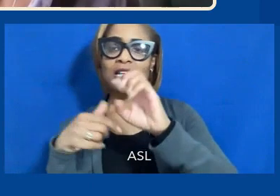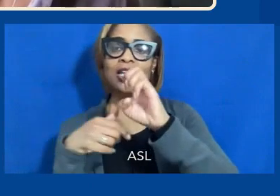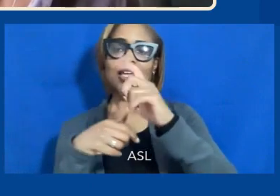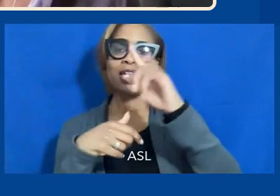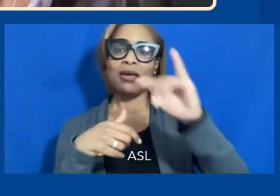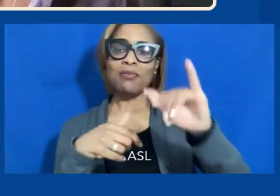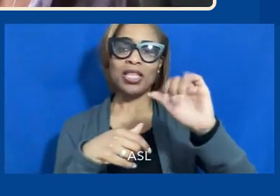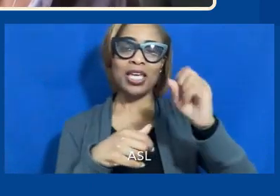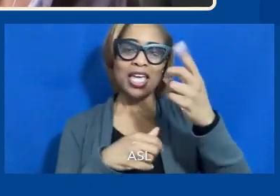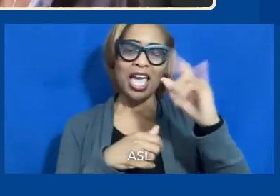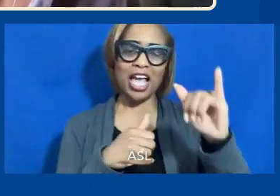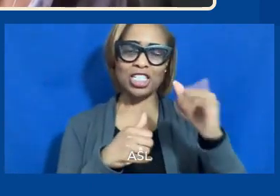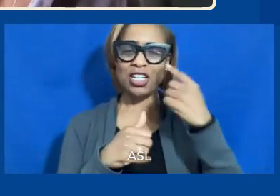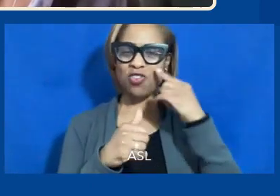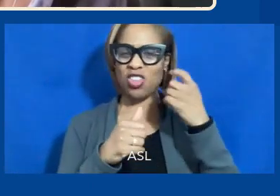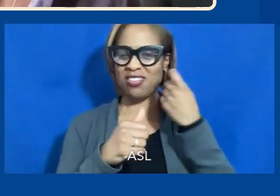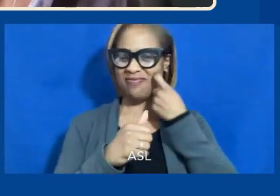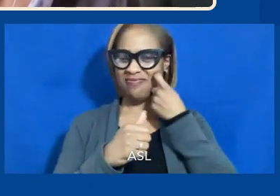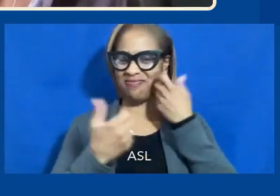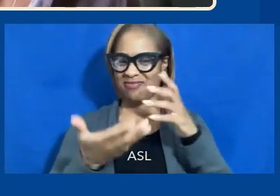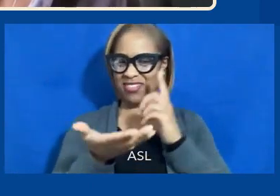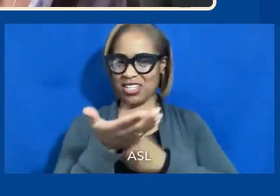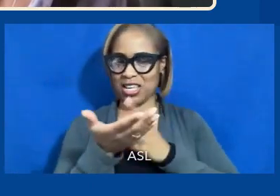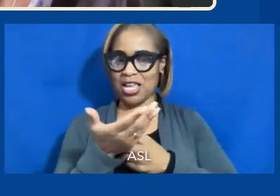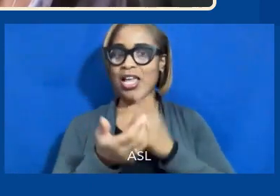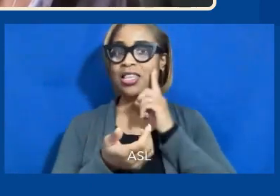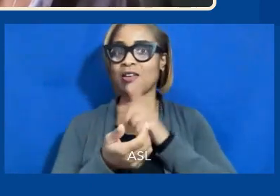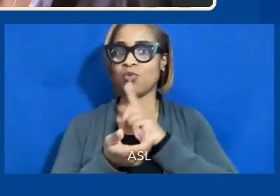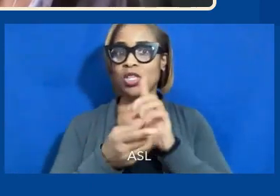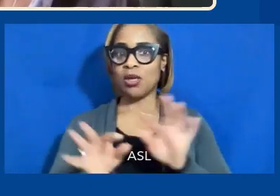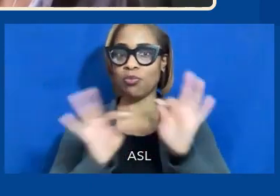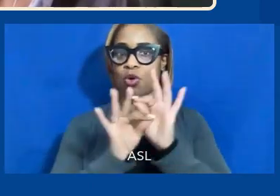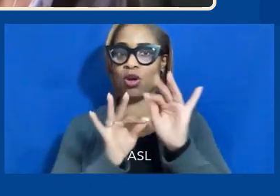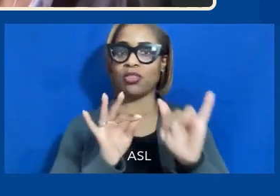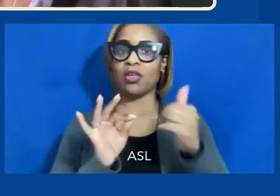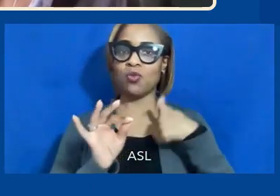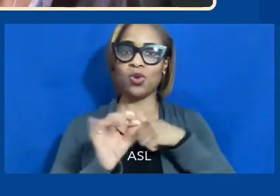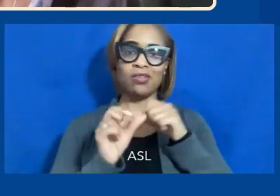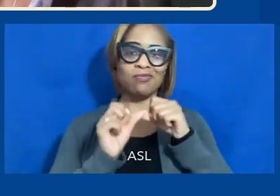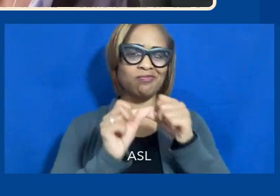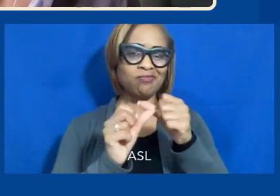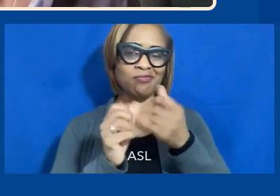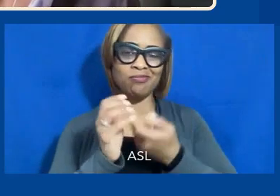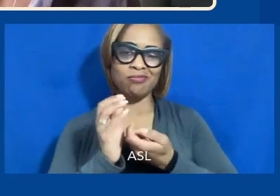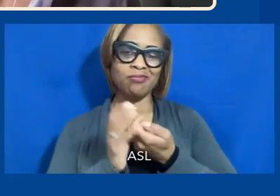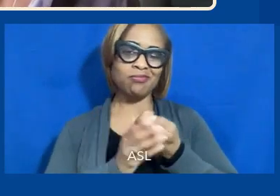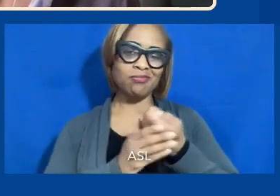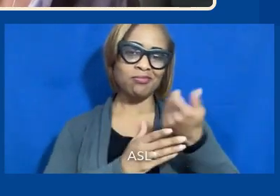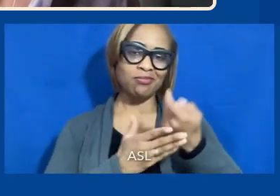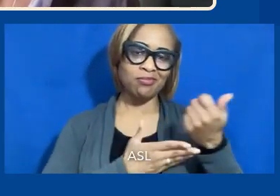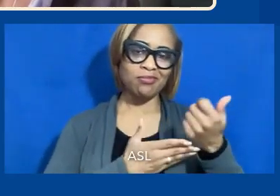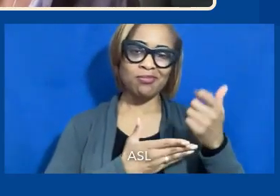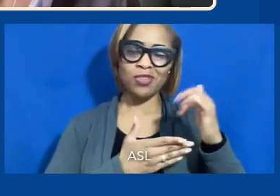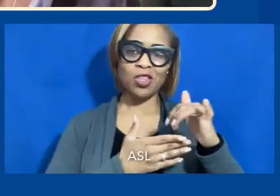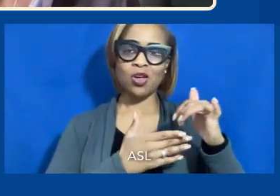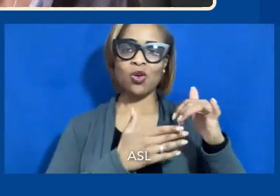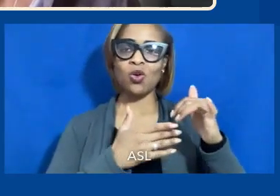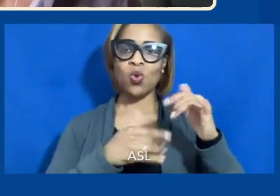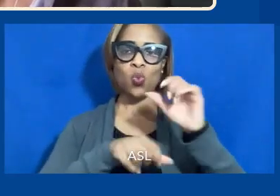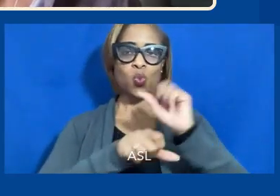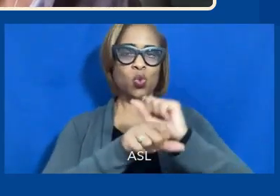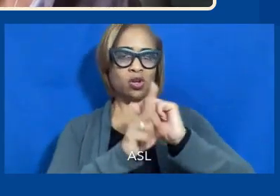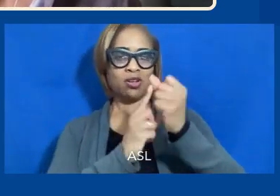had right now. I think it's so important that we continue to illuminate the creative contributions and working conditions of